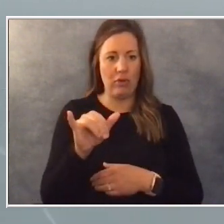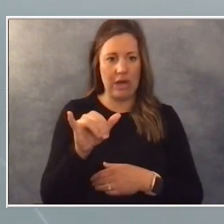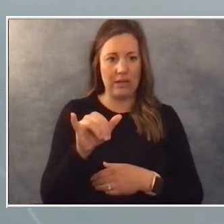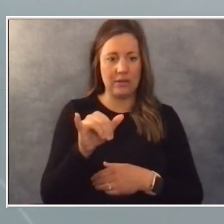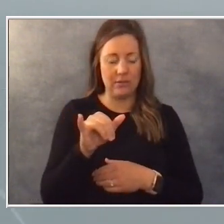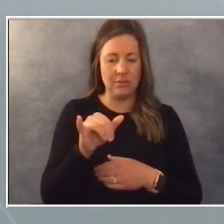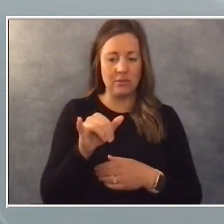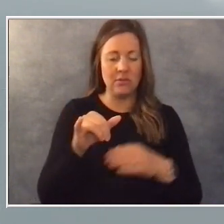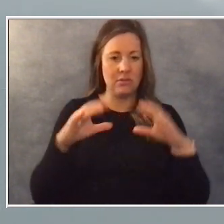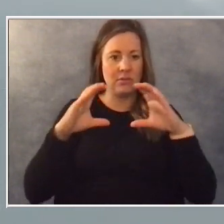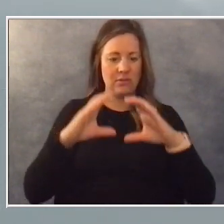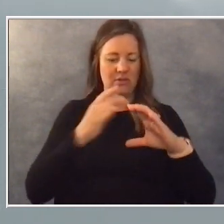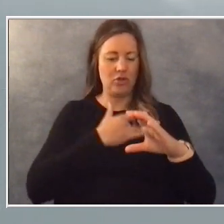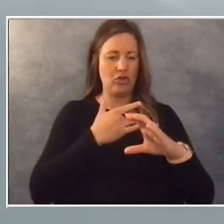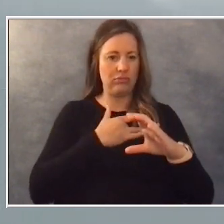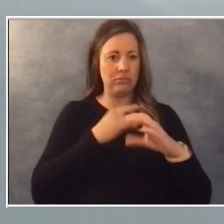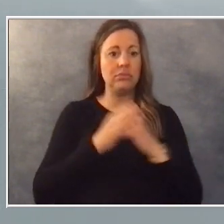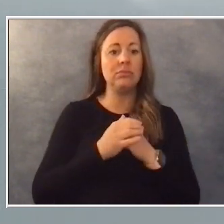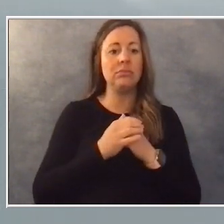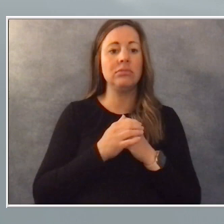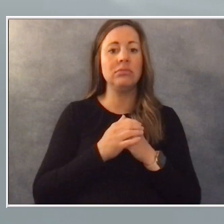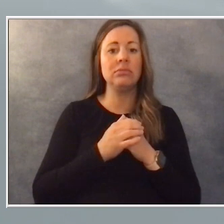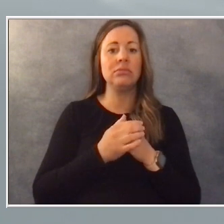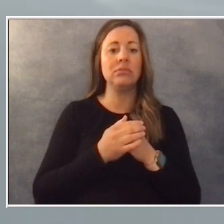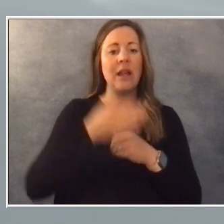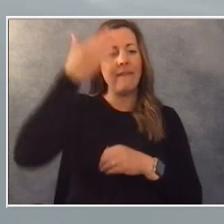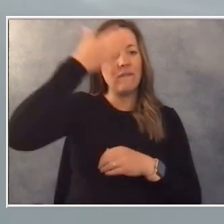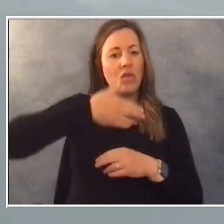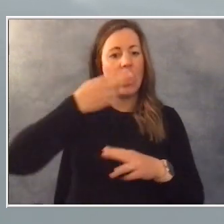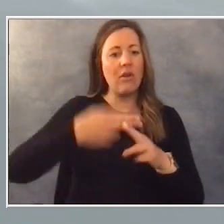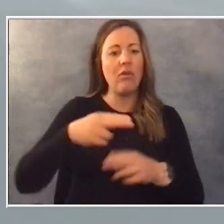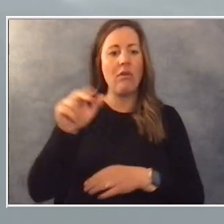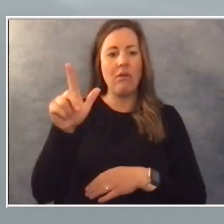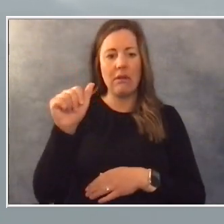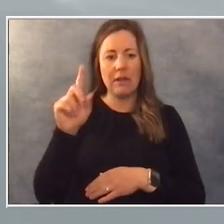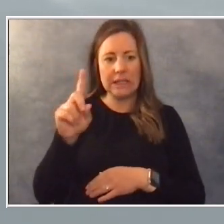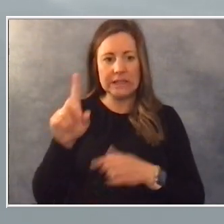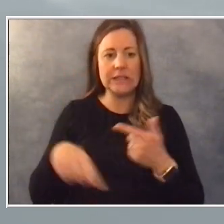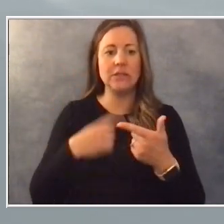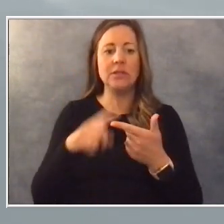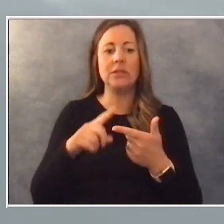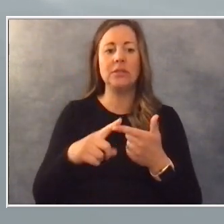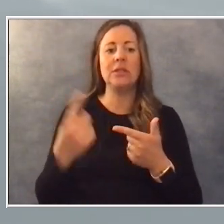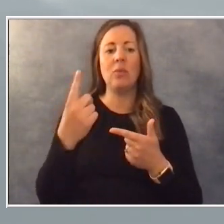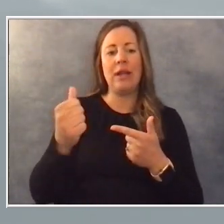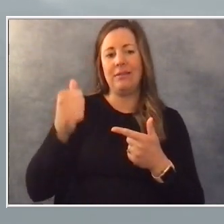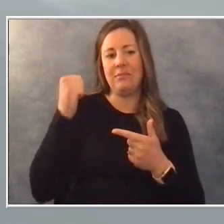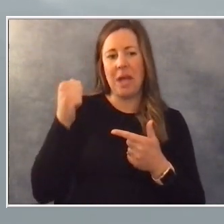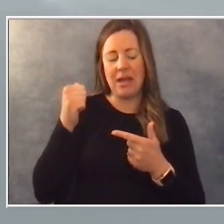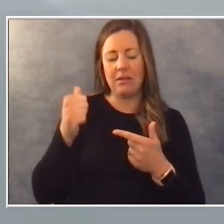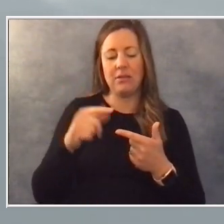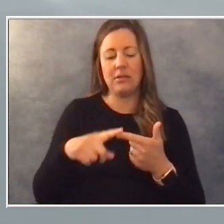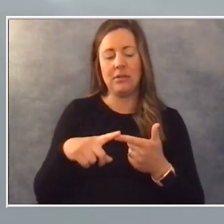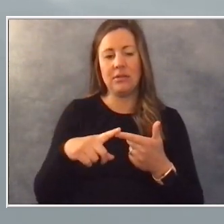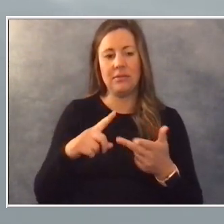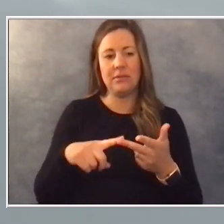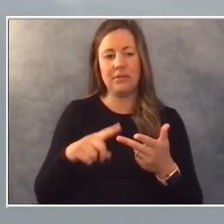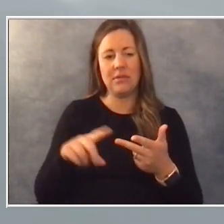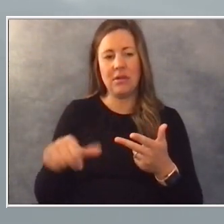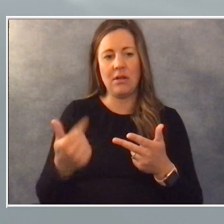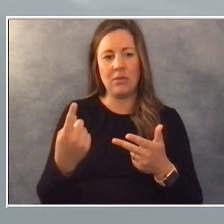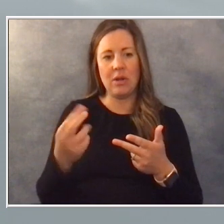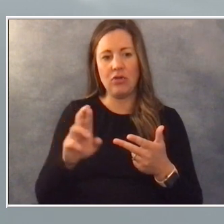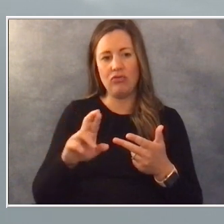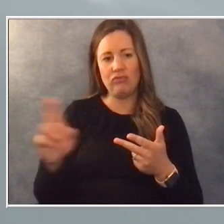the one that goes down the front, we call it the LAD, and then there's one that goes kind of to the back side, and then another one, the right coronary